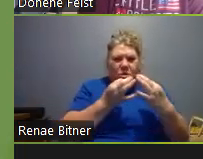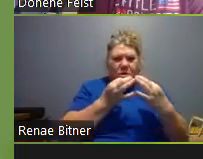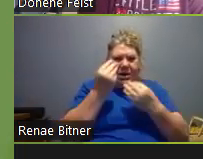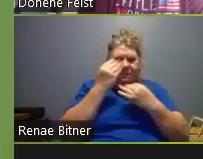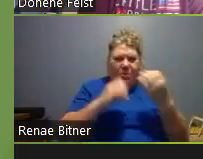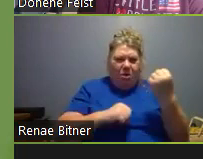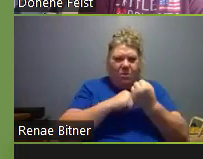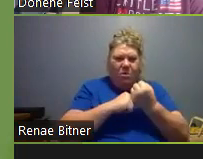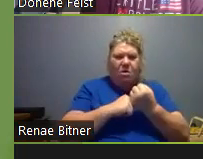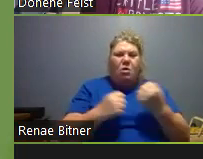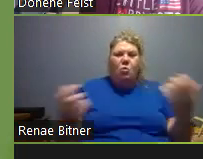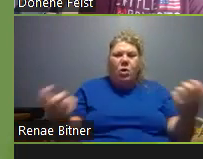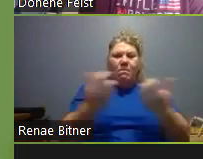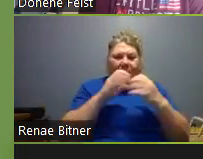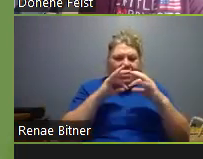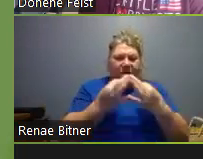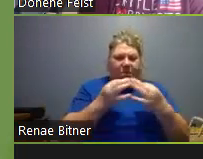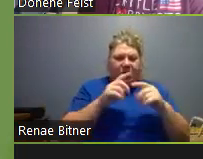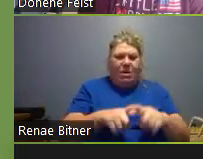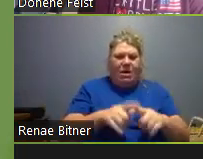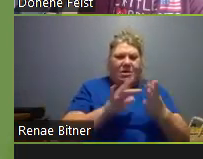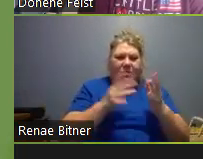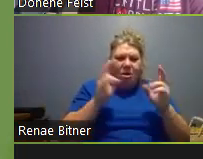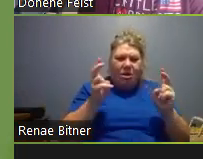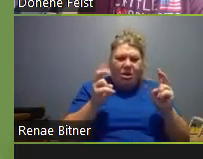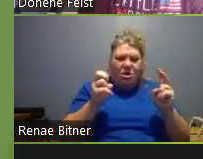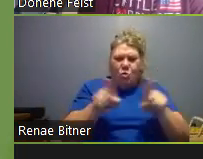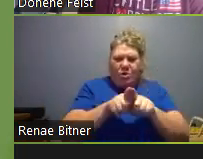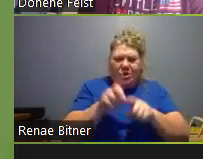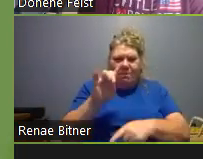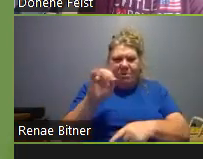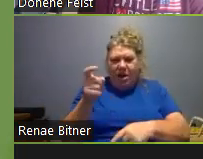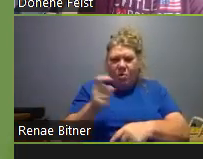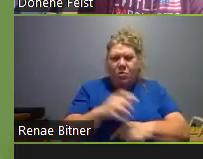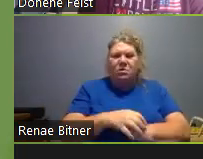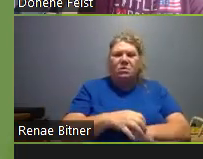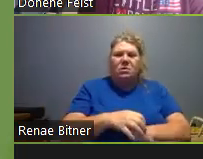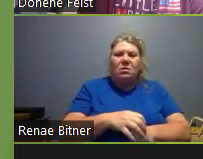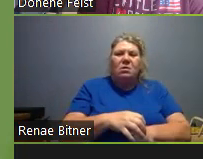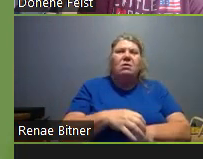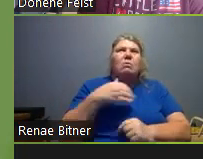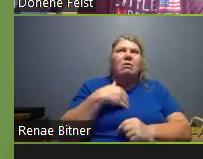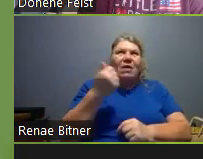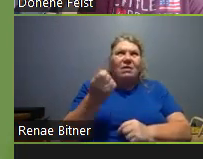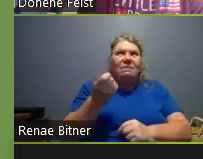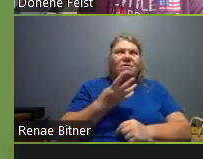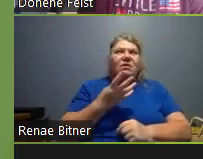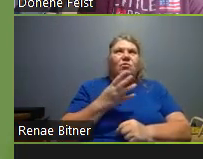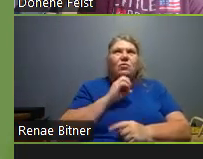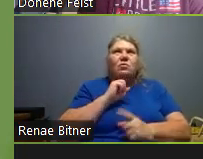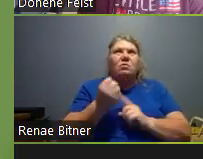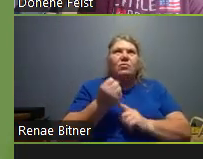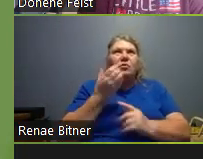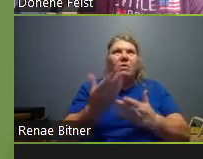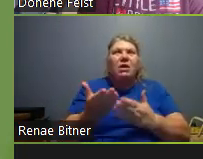on medical issues or same diagnosis. We've had a couple of instances where there might